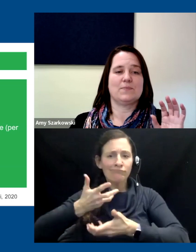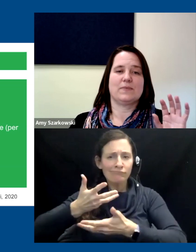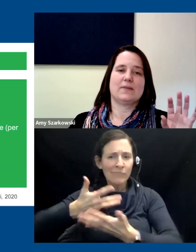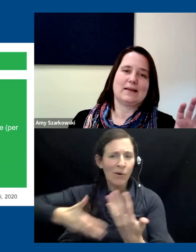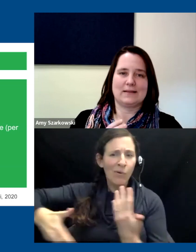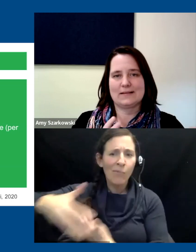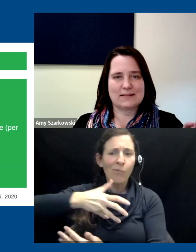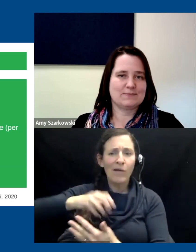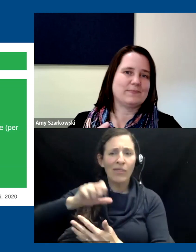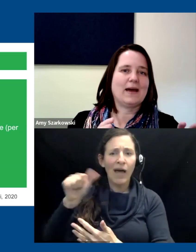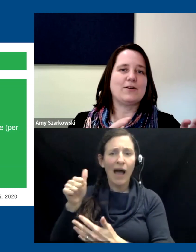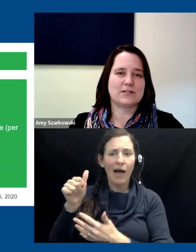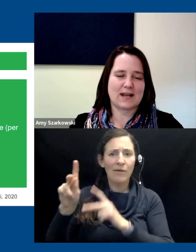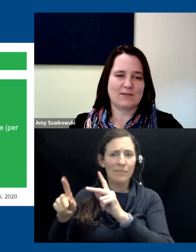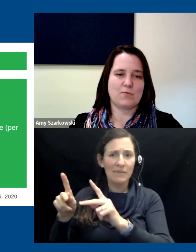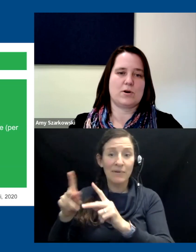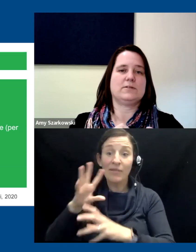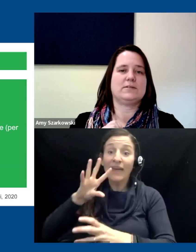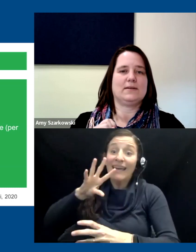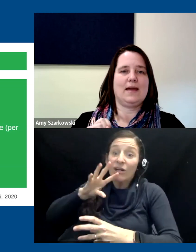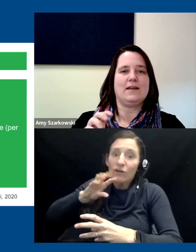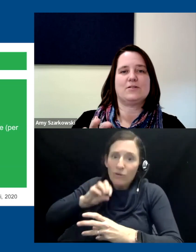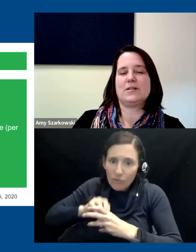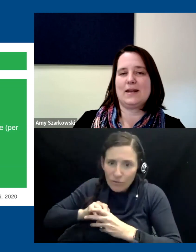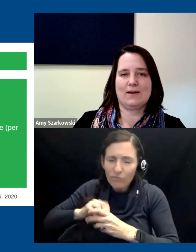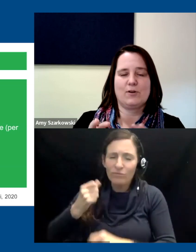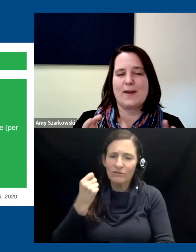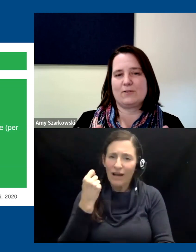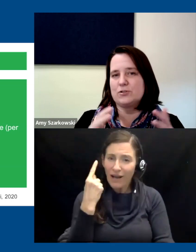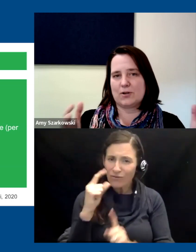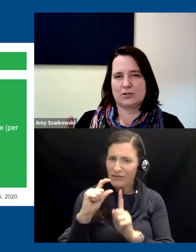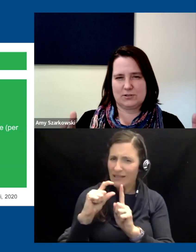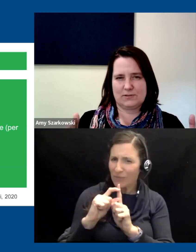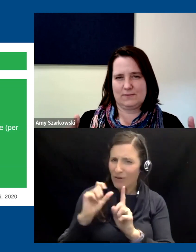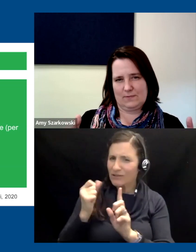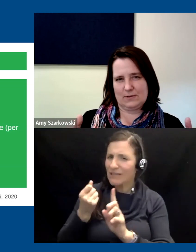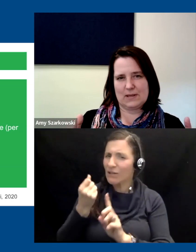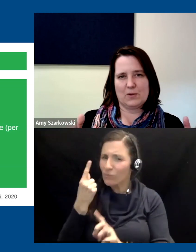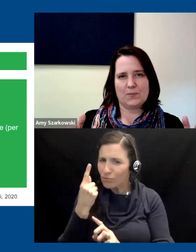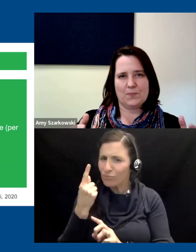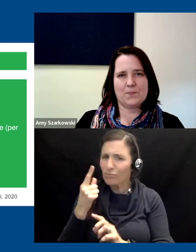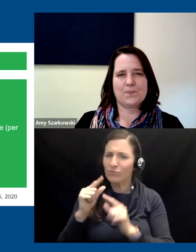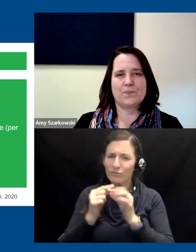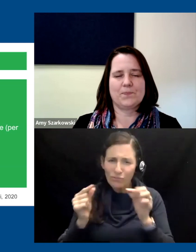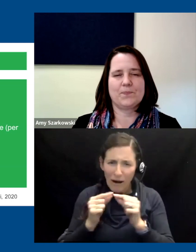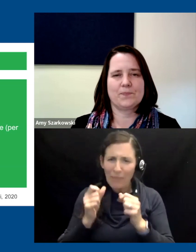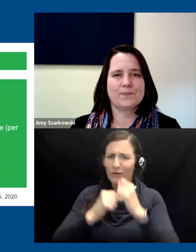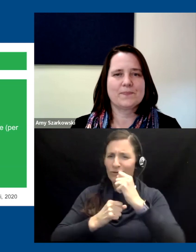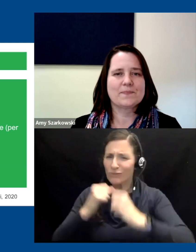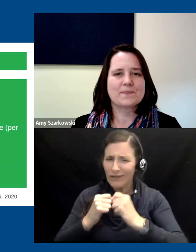includes understanding of words and understanding of grammatical structures, for example.